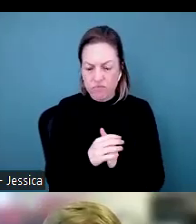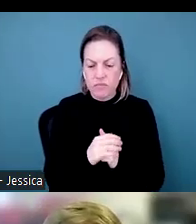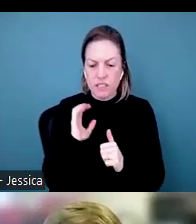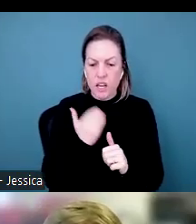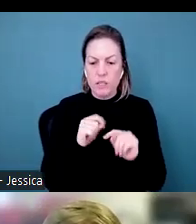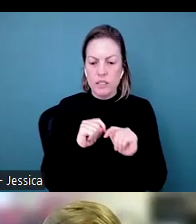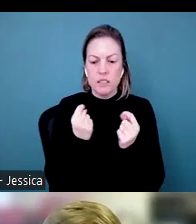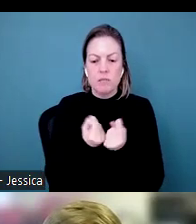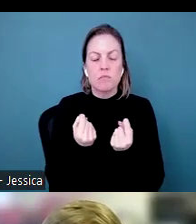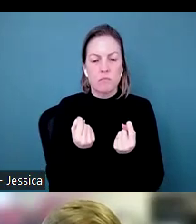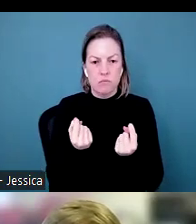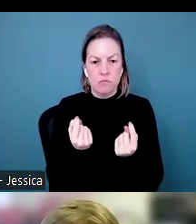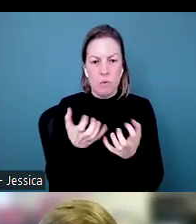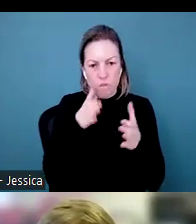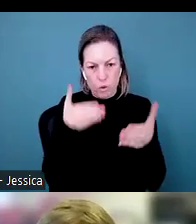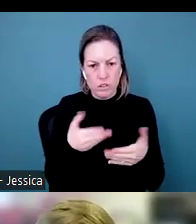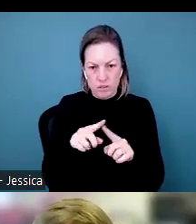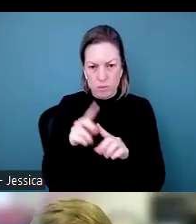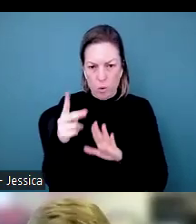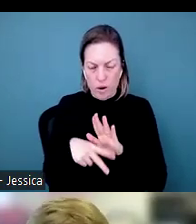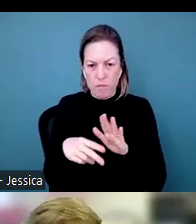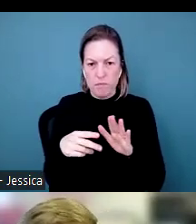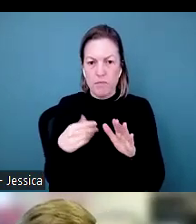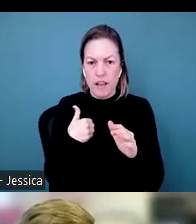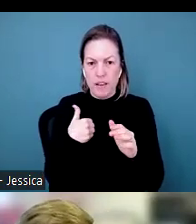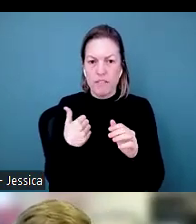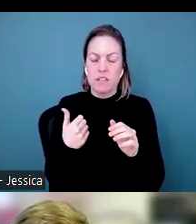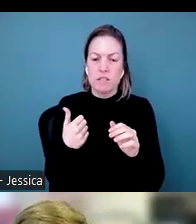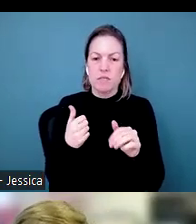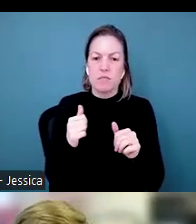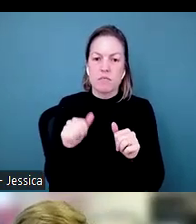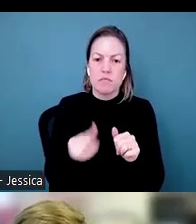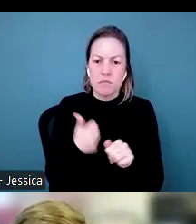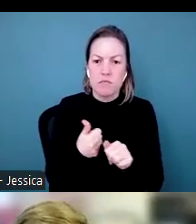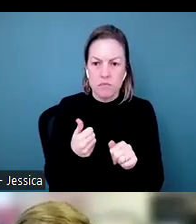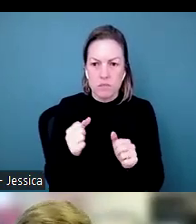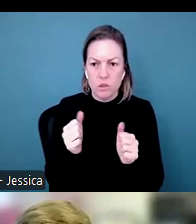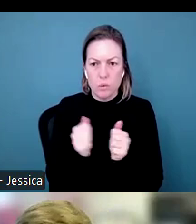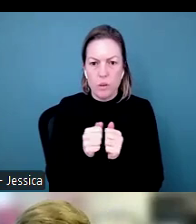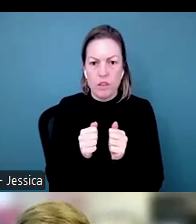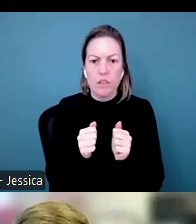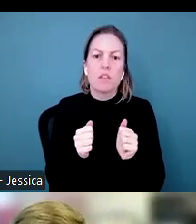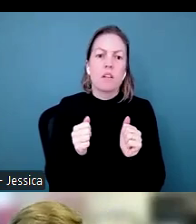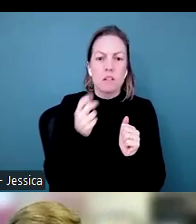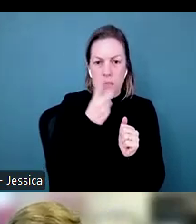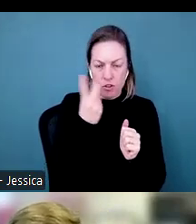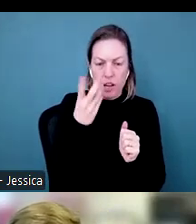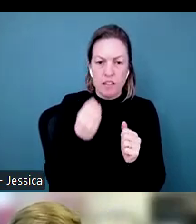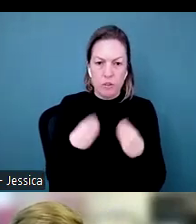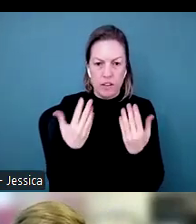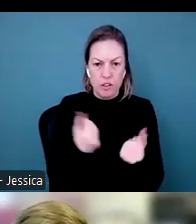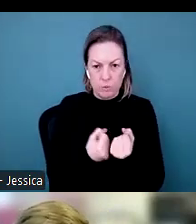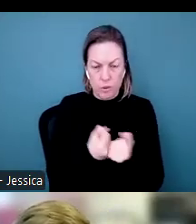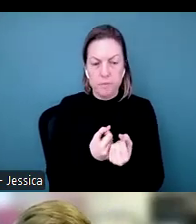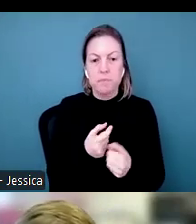focus on the programs that had backing in caregiver well-being and person with dementia well-being, as well as support for them. This information